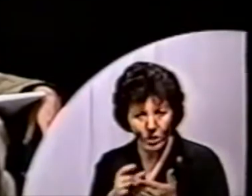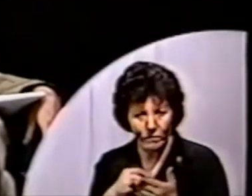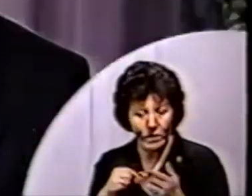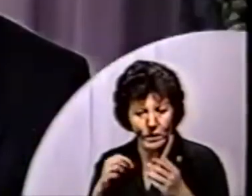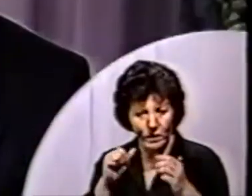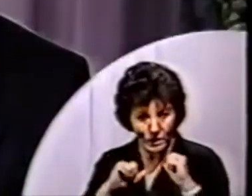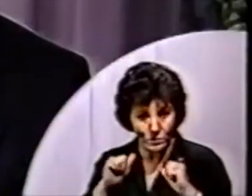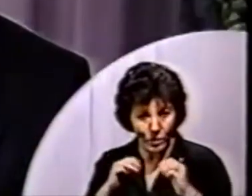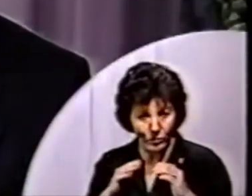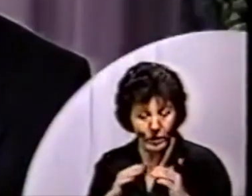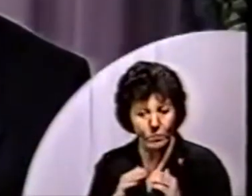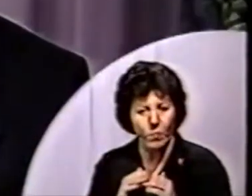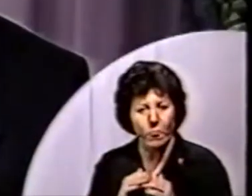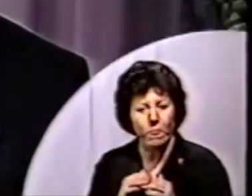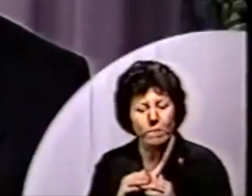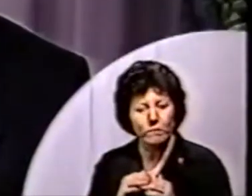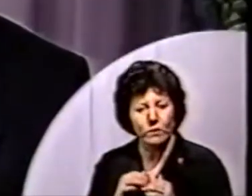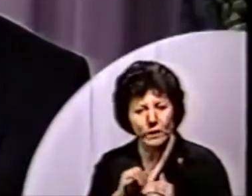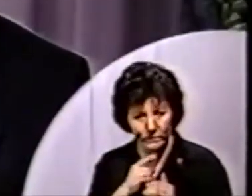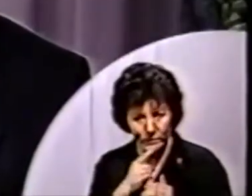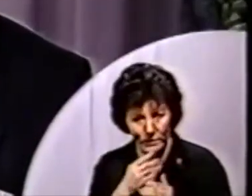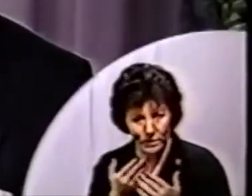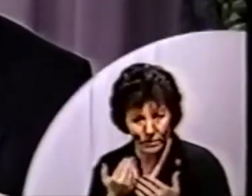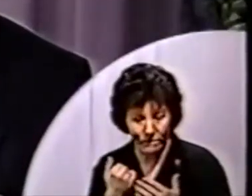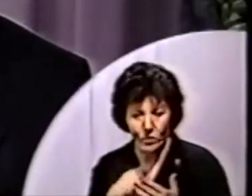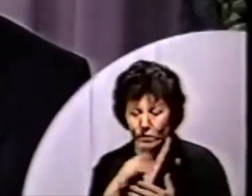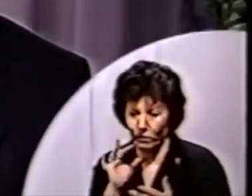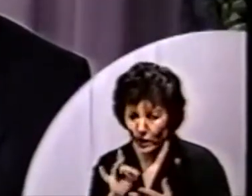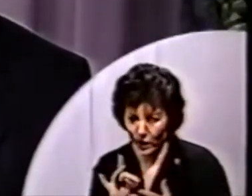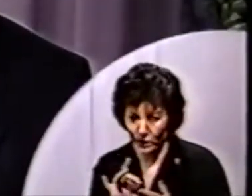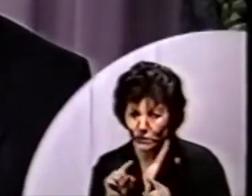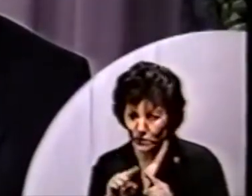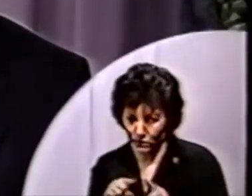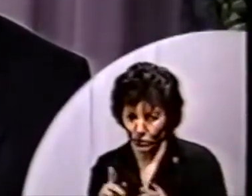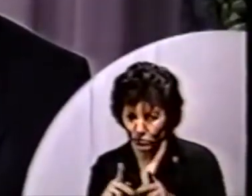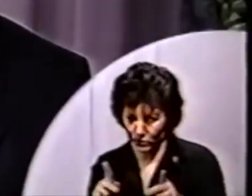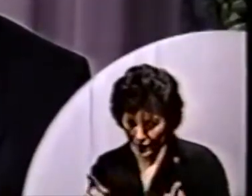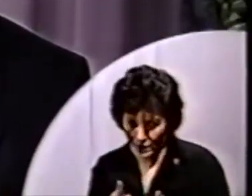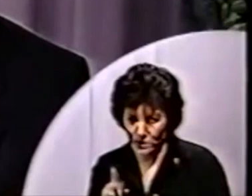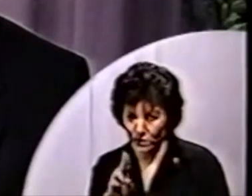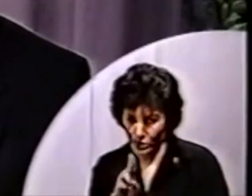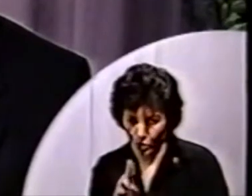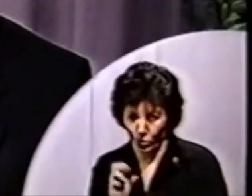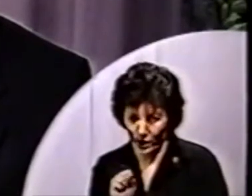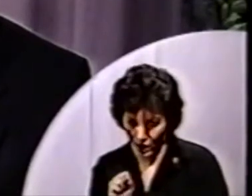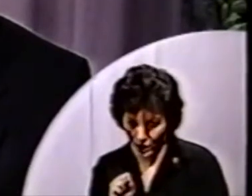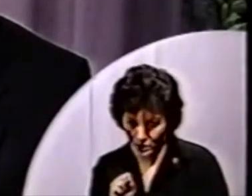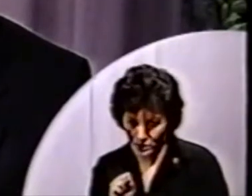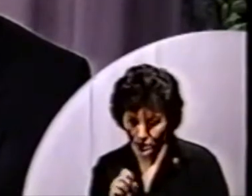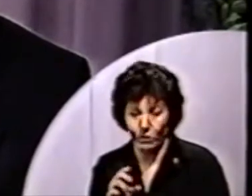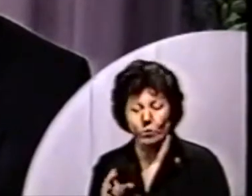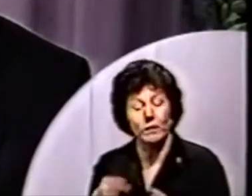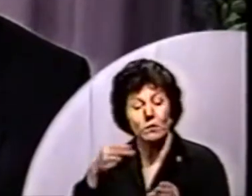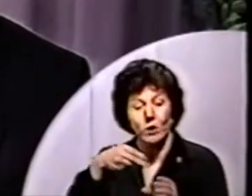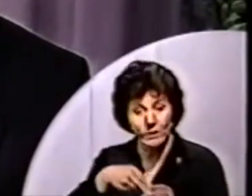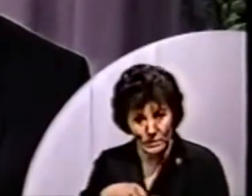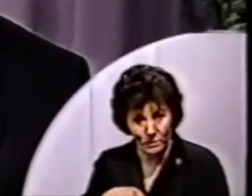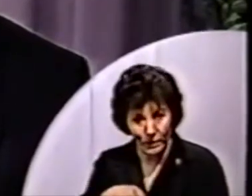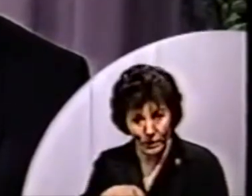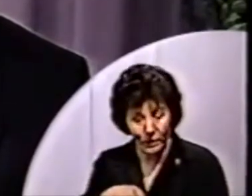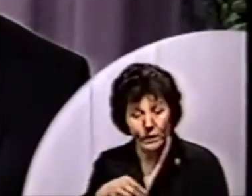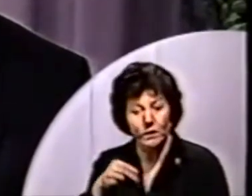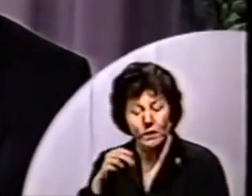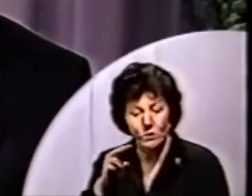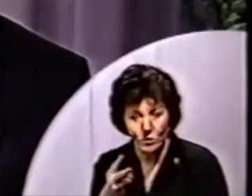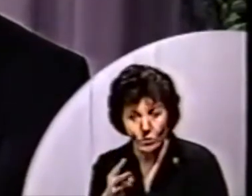Well, as I mentioned earlier, there are 8 different sites in the United States that are going to be participating in Phase 2 and